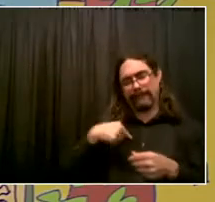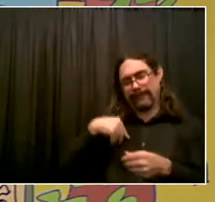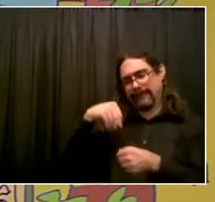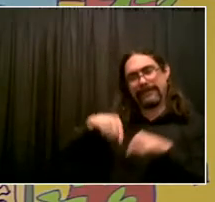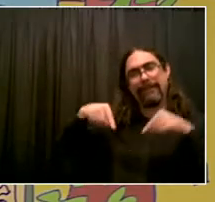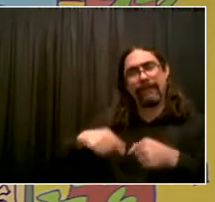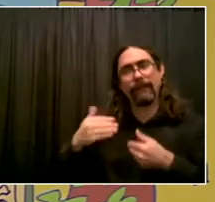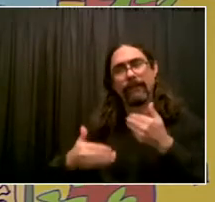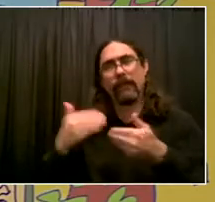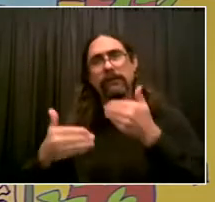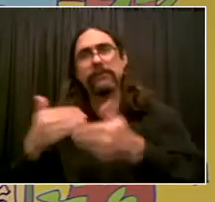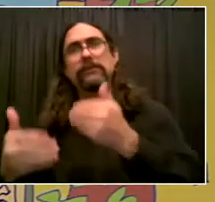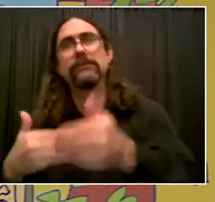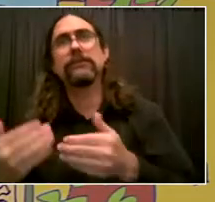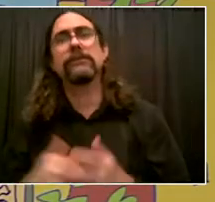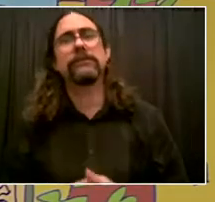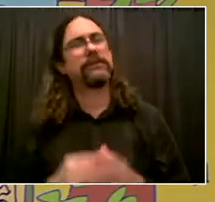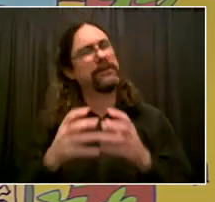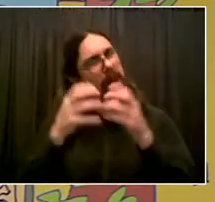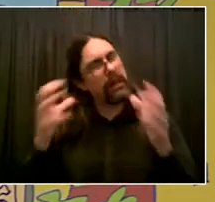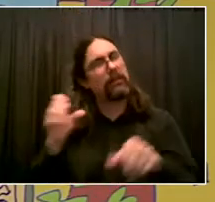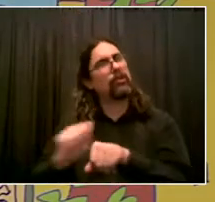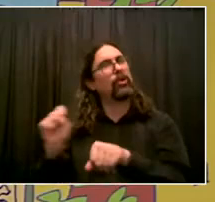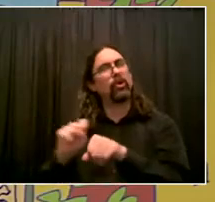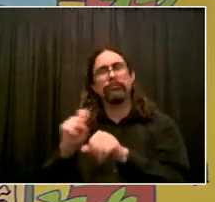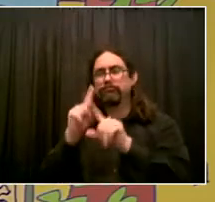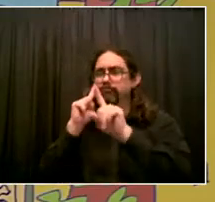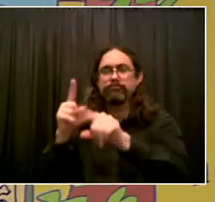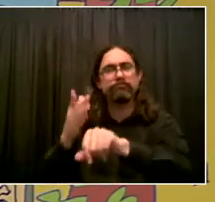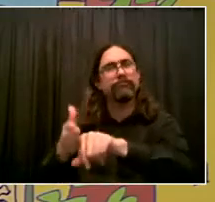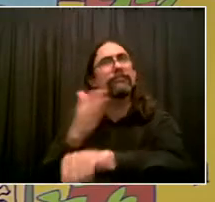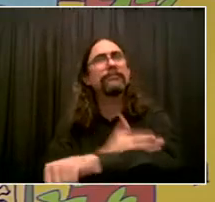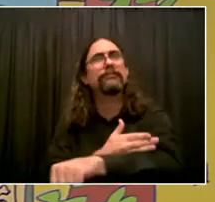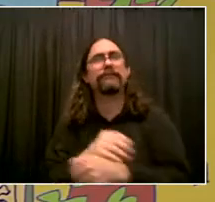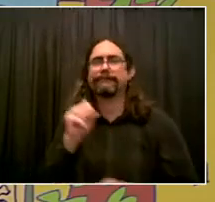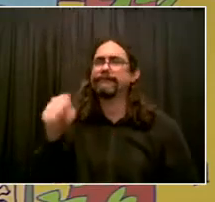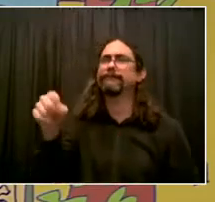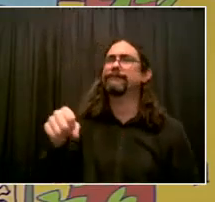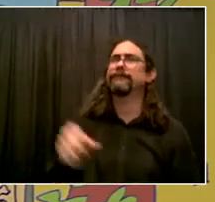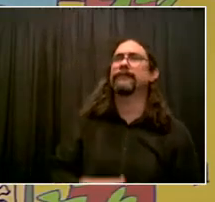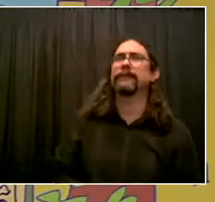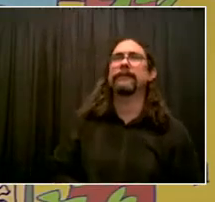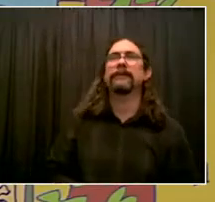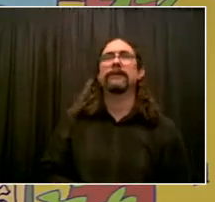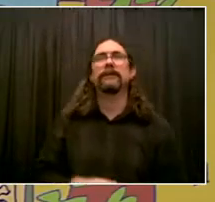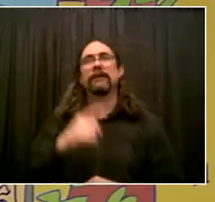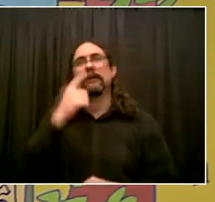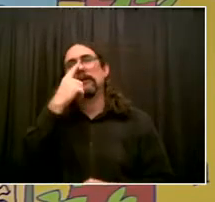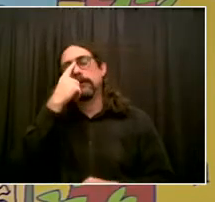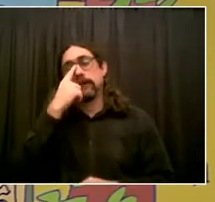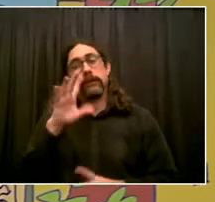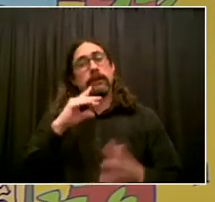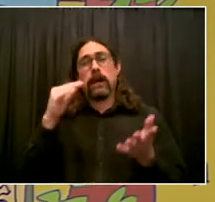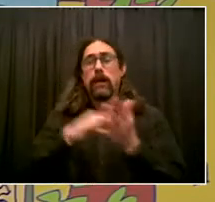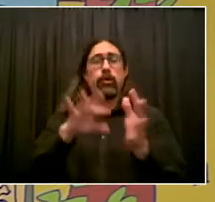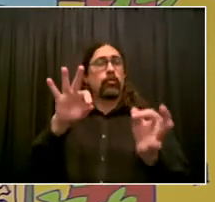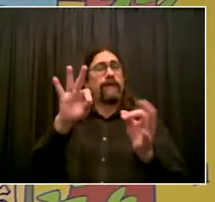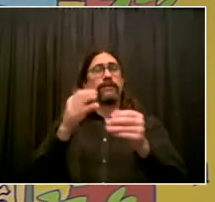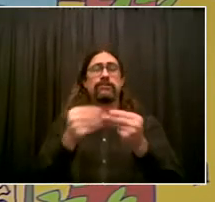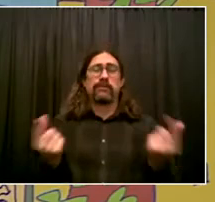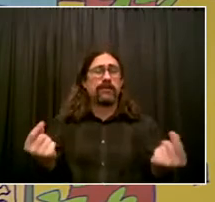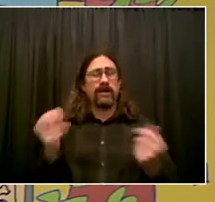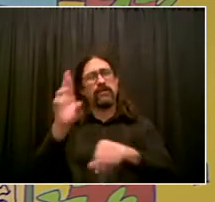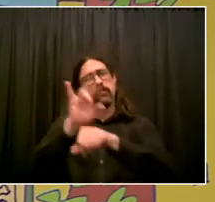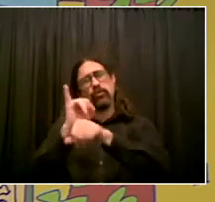the ultimate solution is get off Rikers, period. And with that, everyone, just to say, going back to where